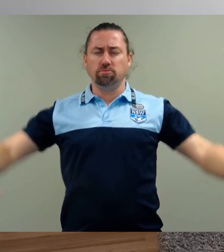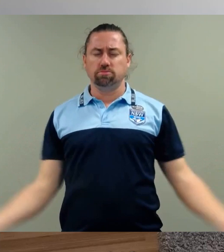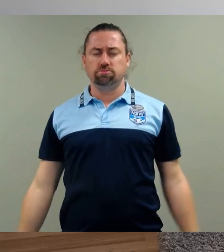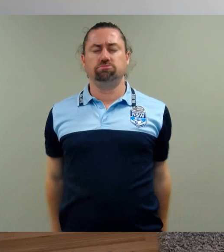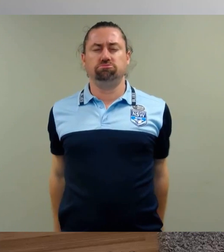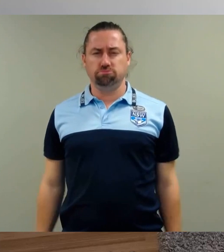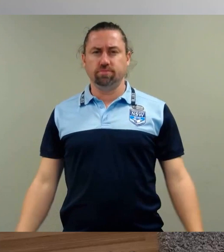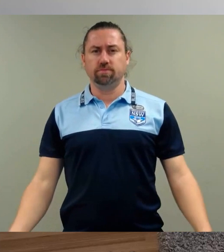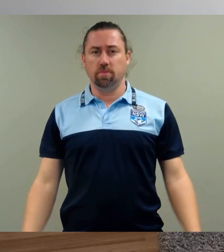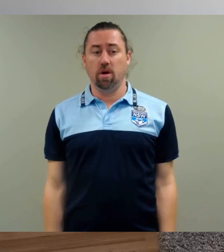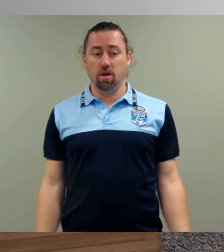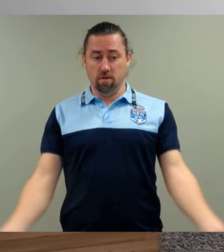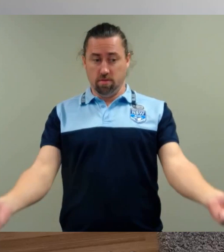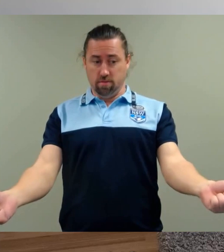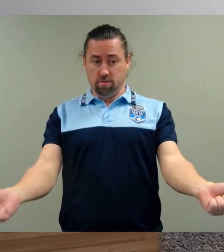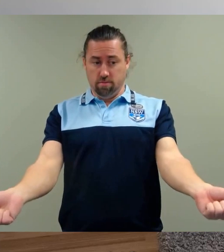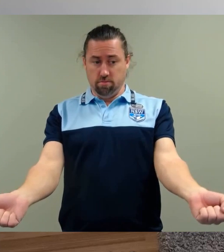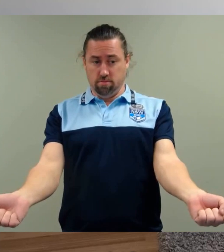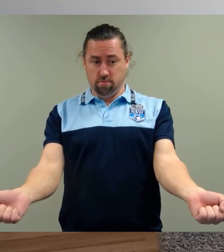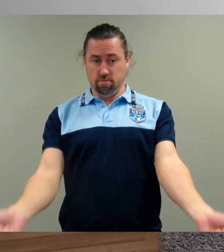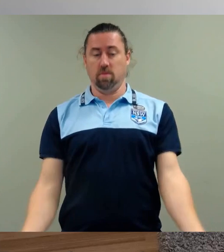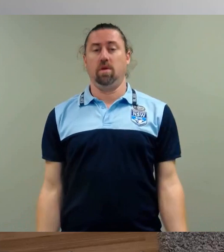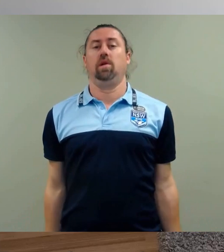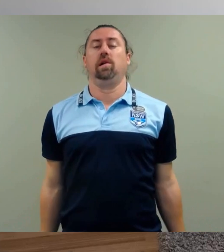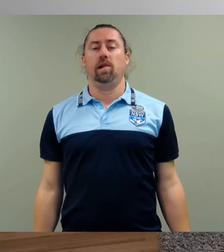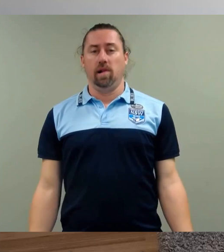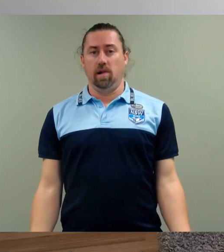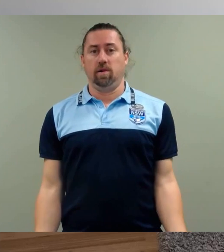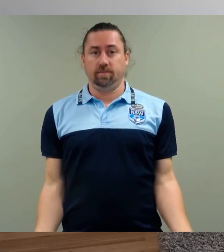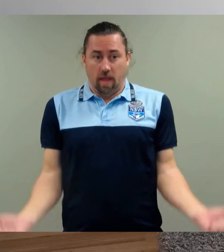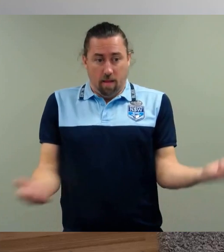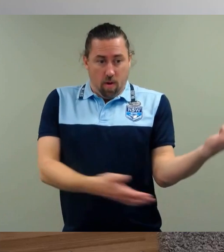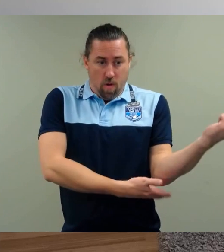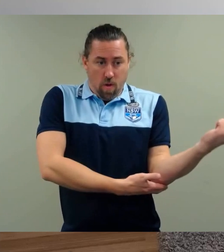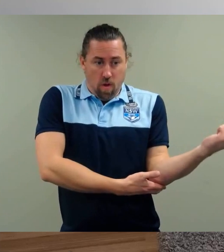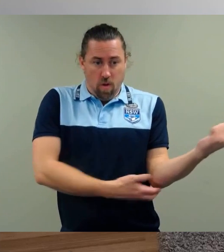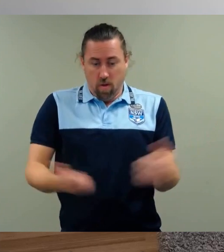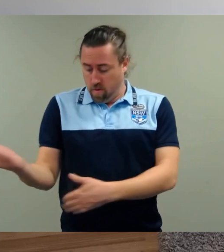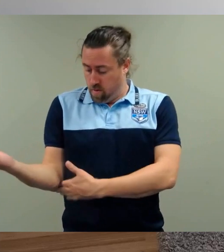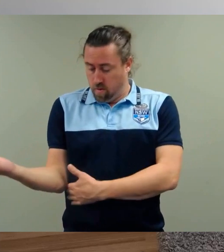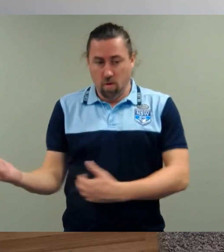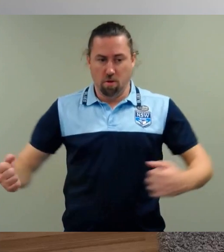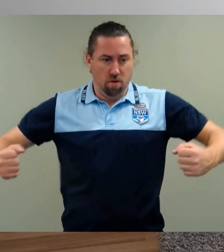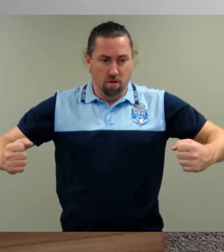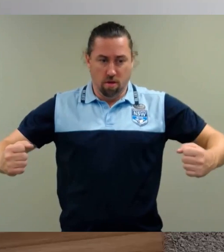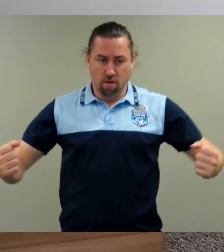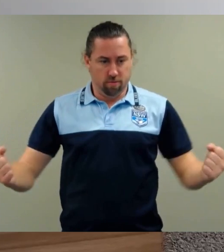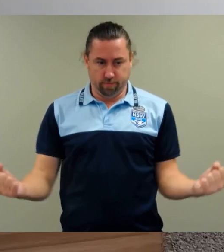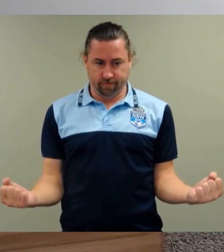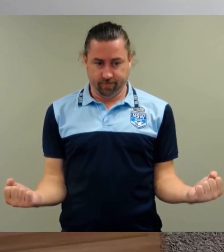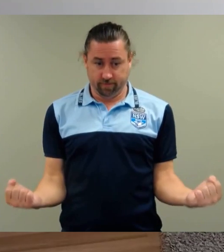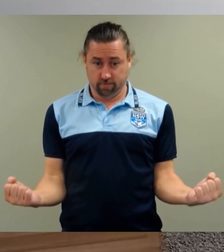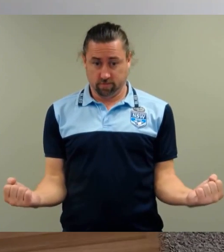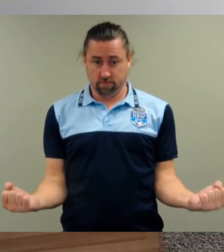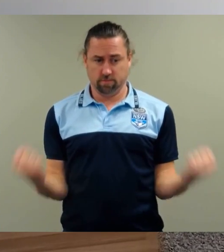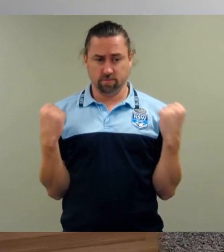naturally, and if you can, have both palms facing forward. Try to keep those elbows tucked in to the sides of your body. Move